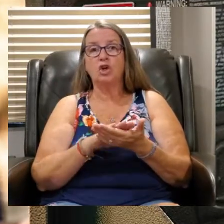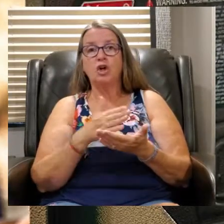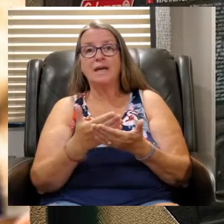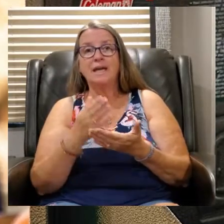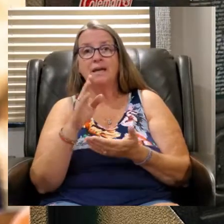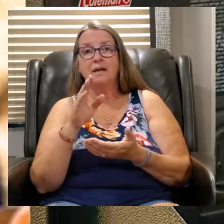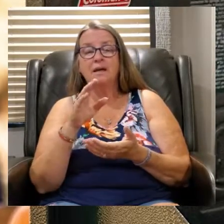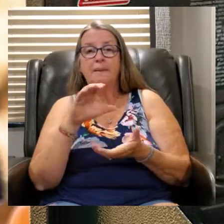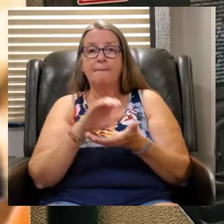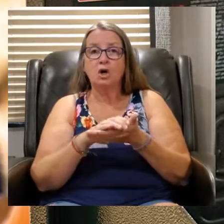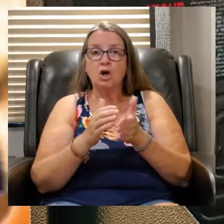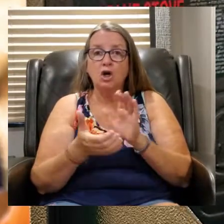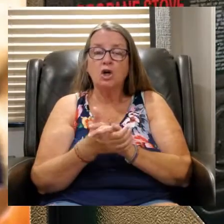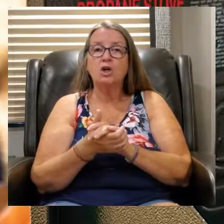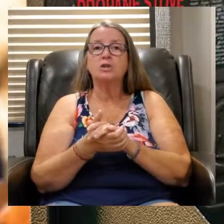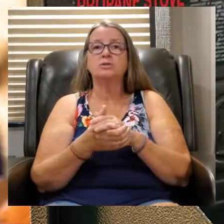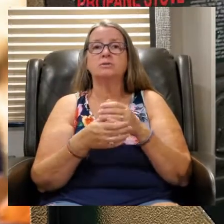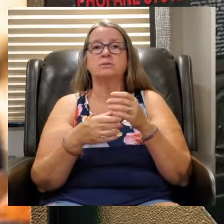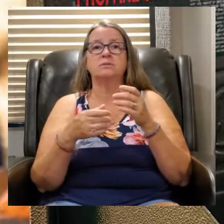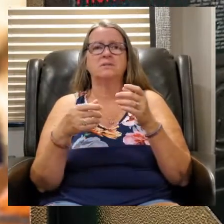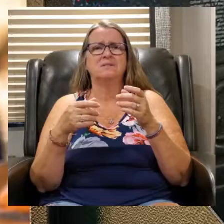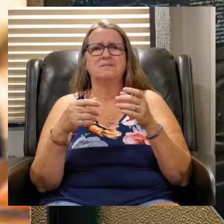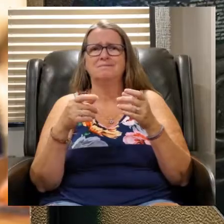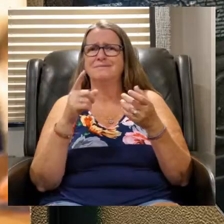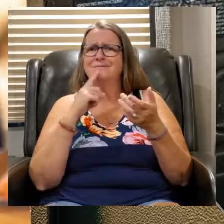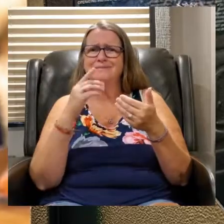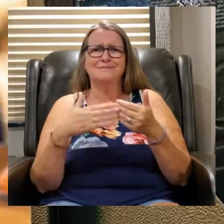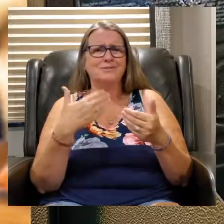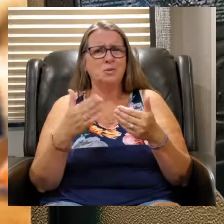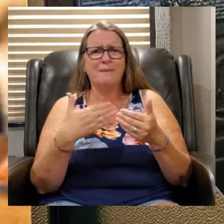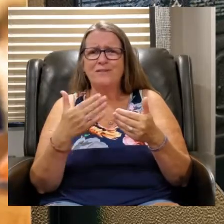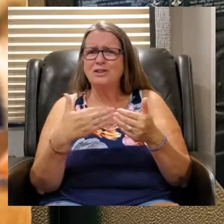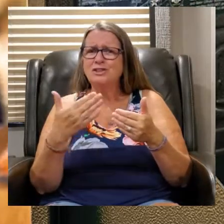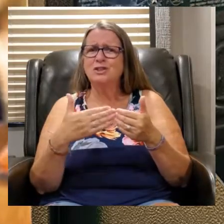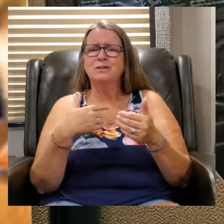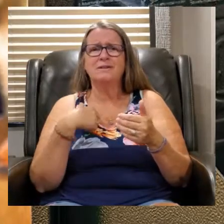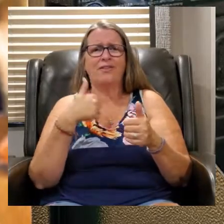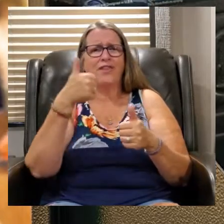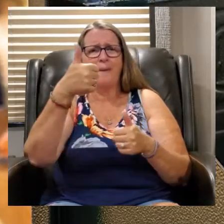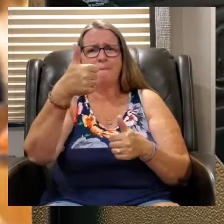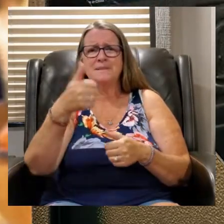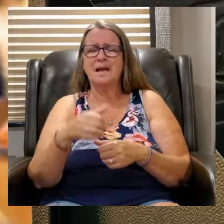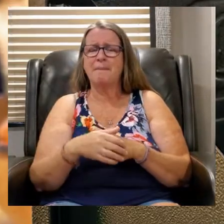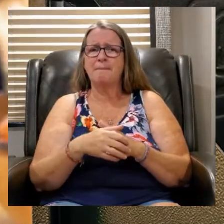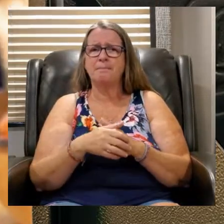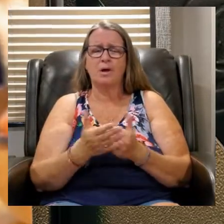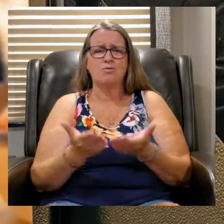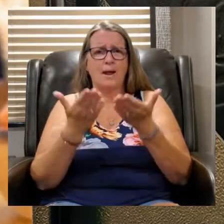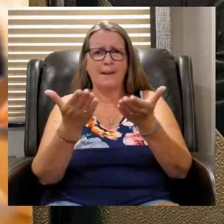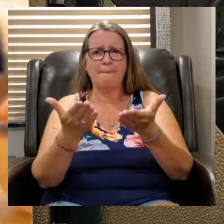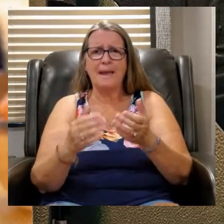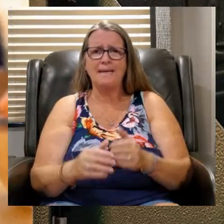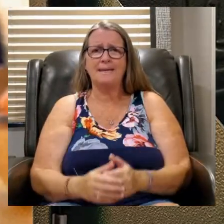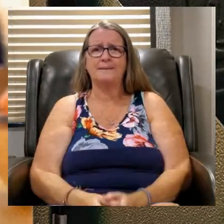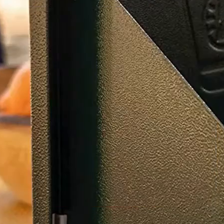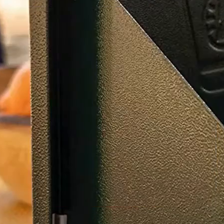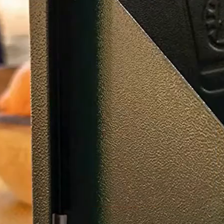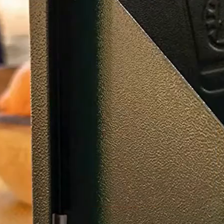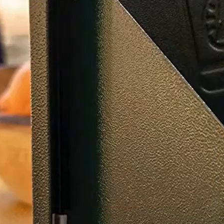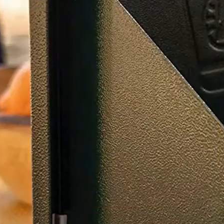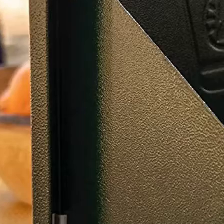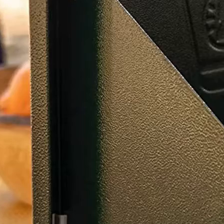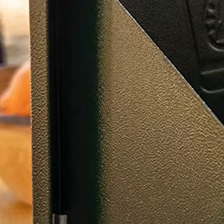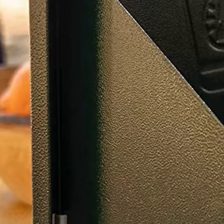it, cooking some burgers, boiling some water. Super versatile. I give it a thumbs up. I totally recommend